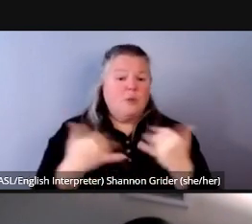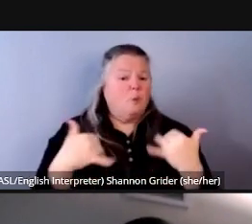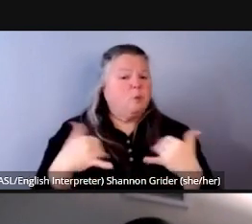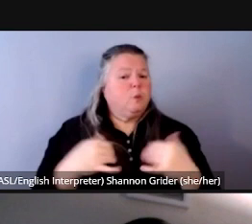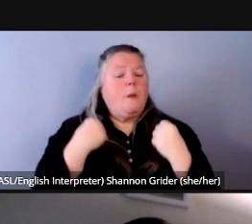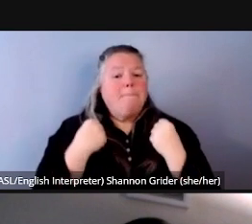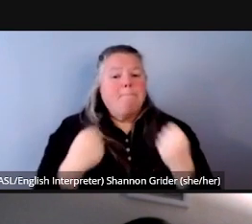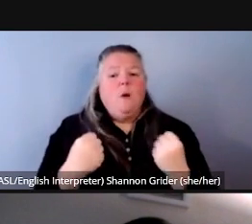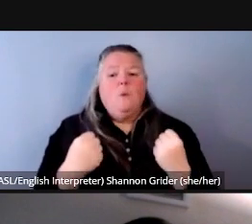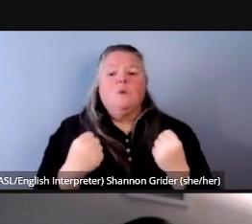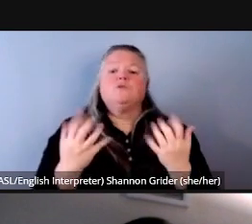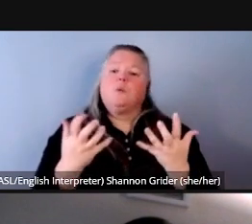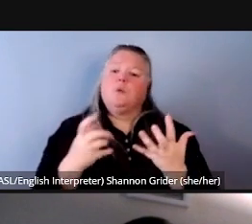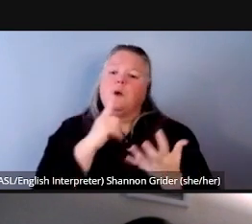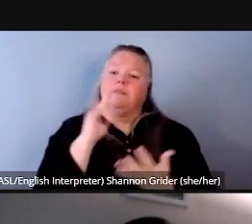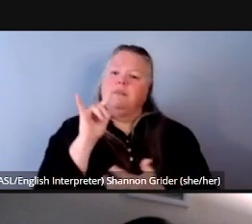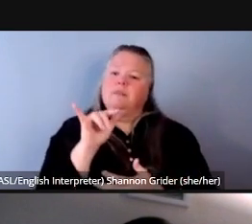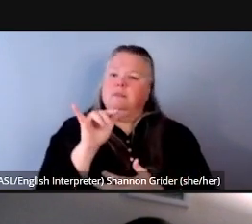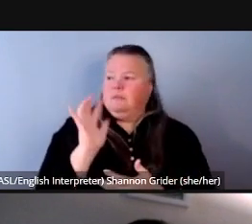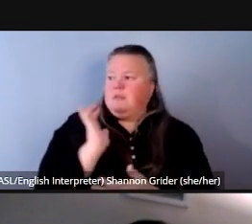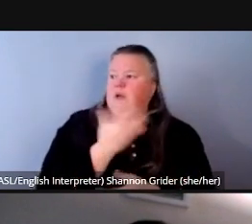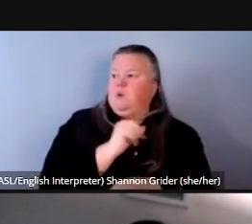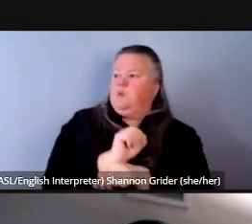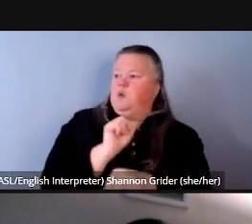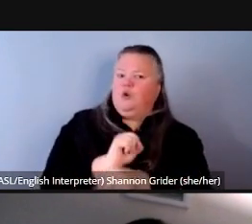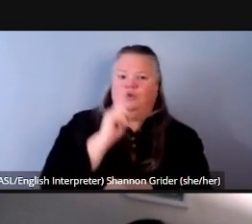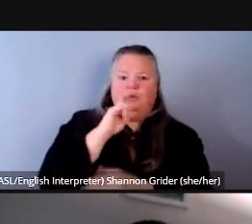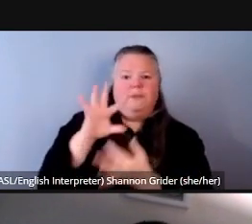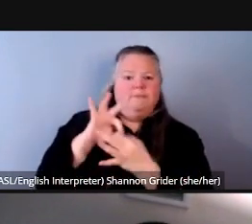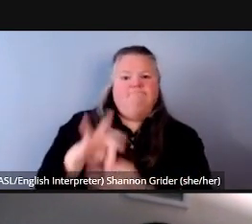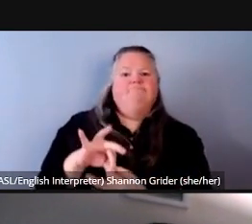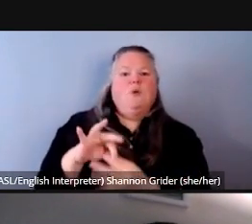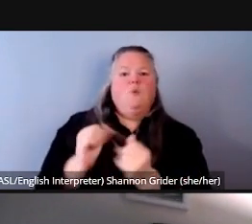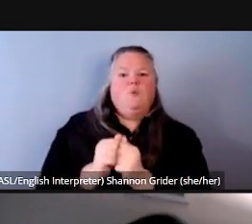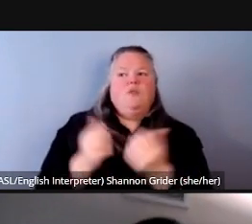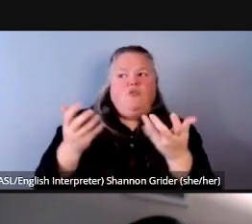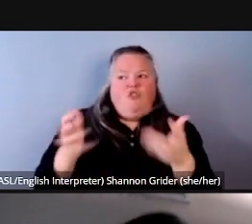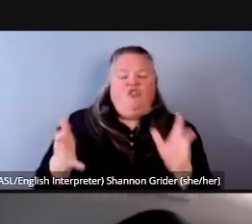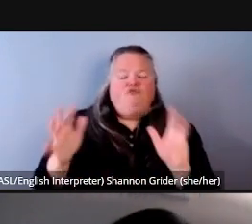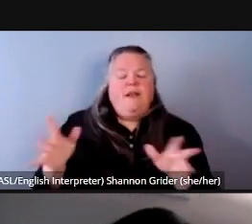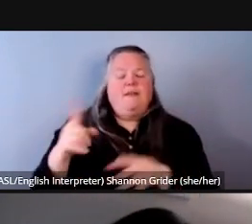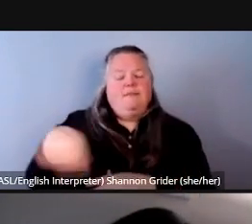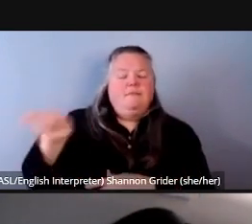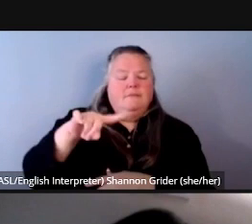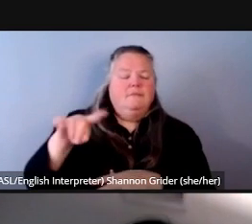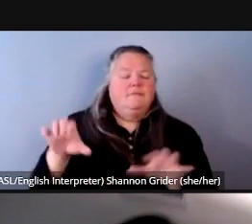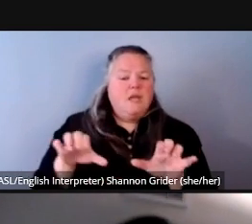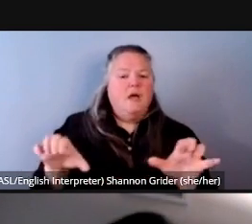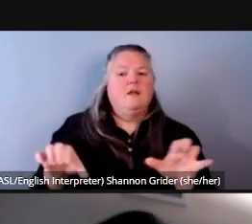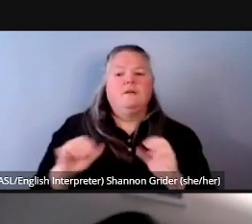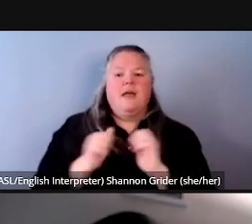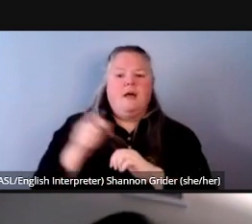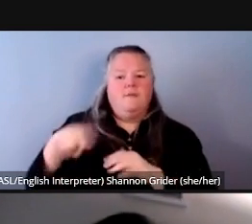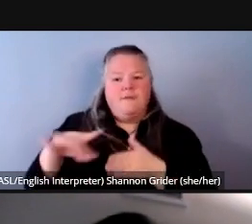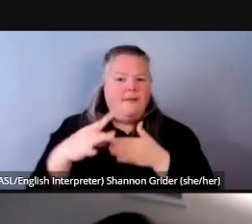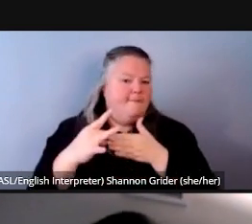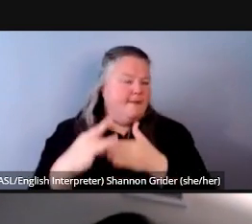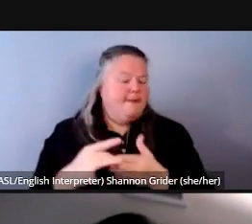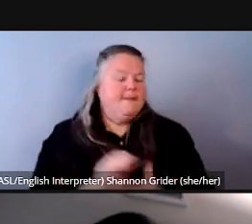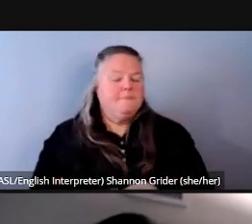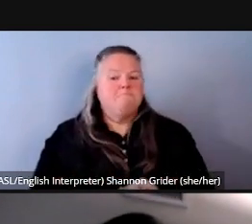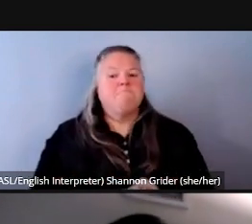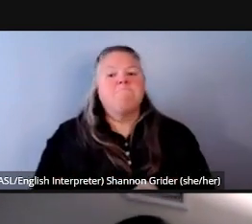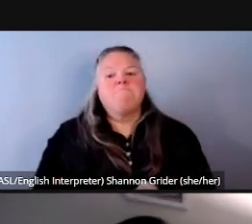We want to anchor this work and what we understand districts are really leading the way around. So I just